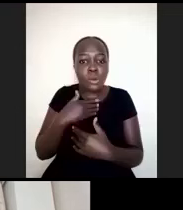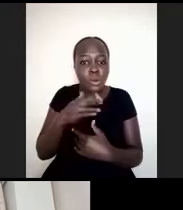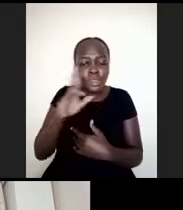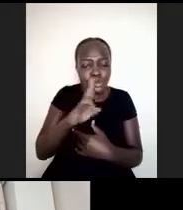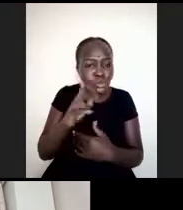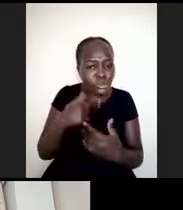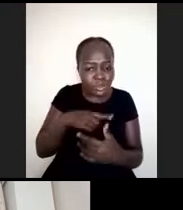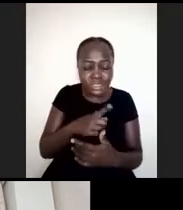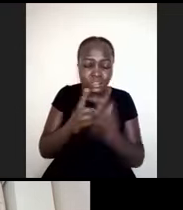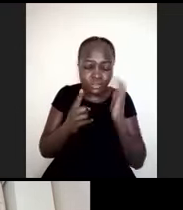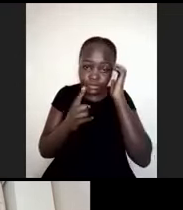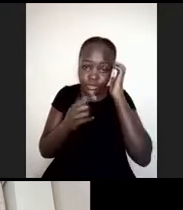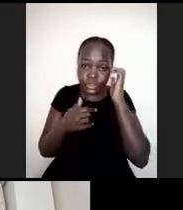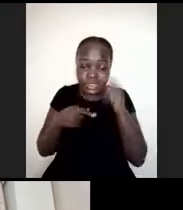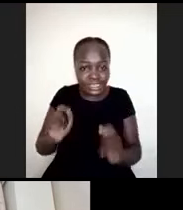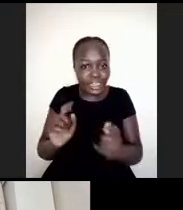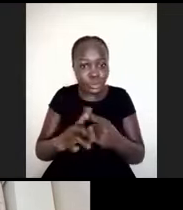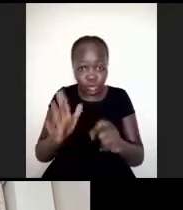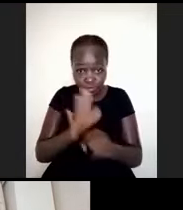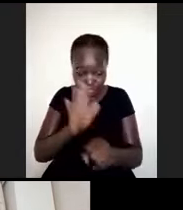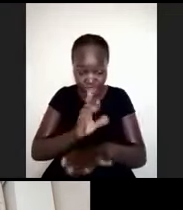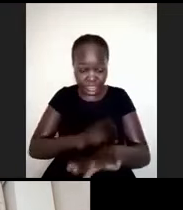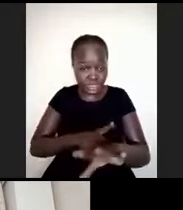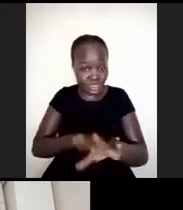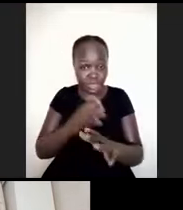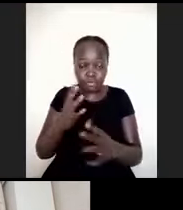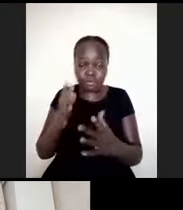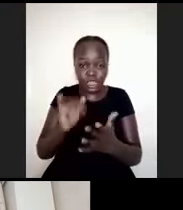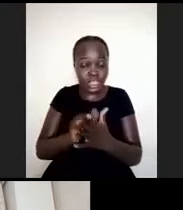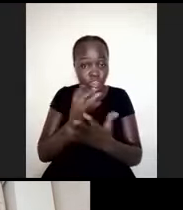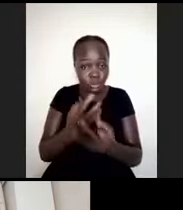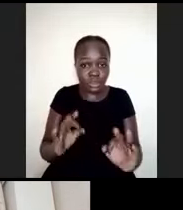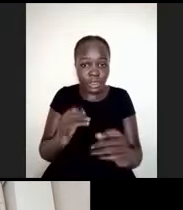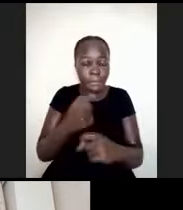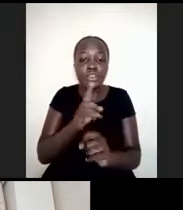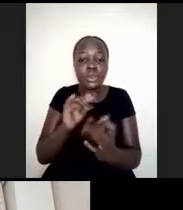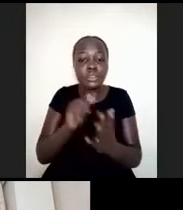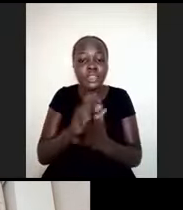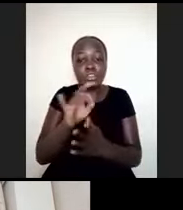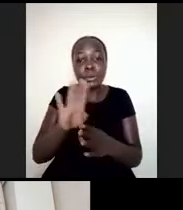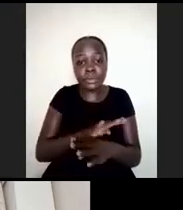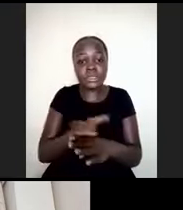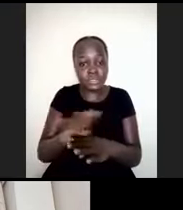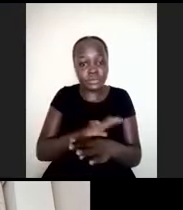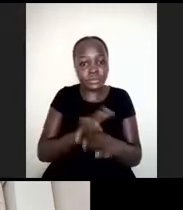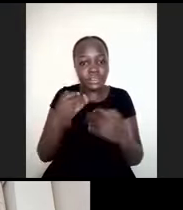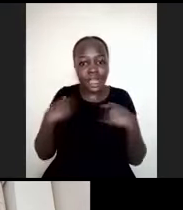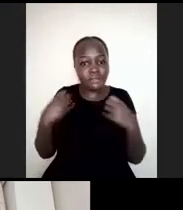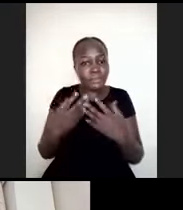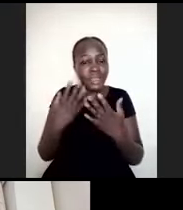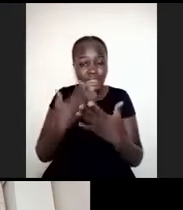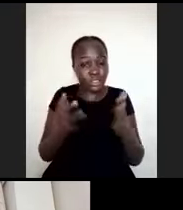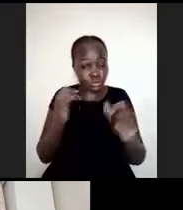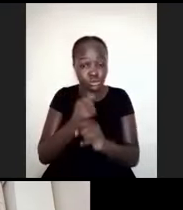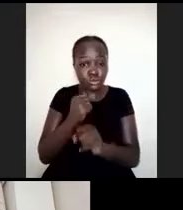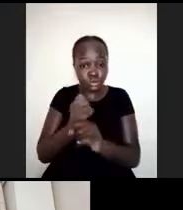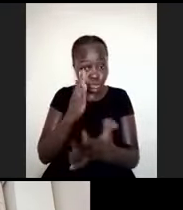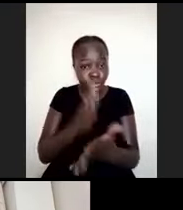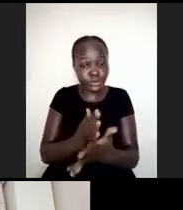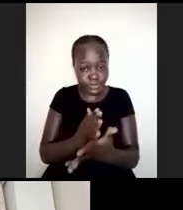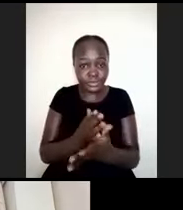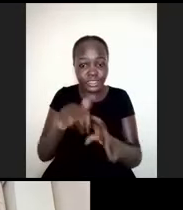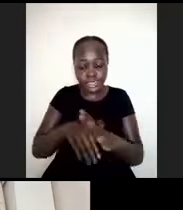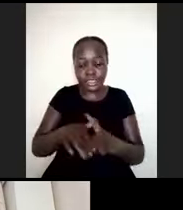you're trying to fill up your idle time. Always make sure that you're busy. There are so many things to do in this